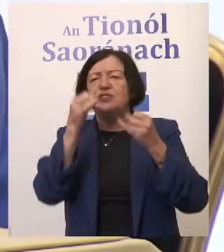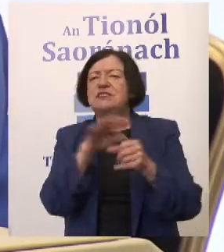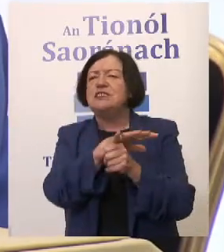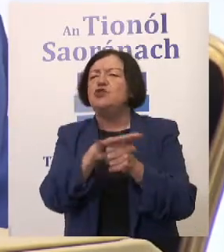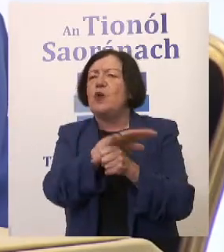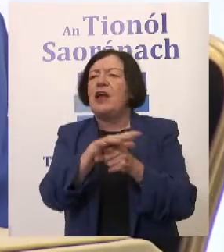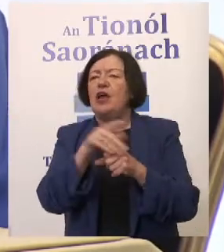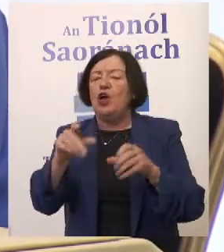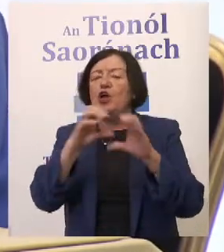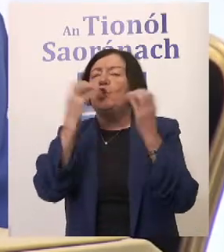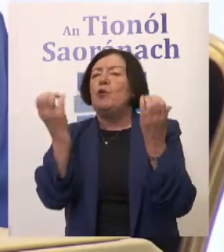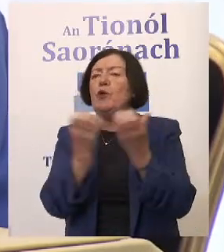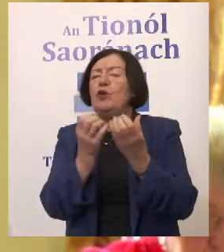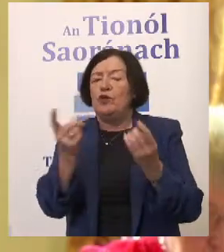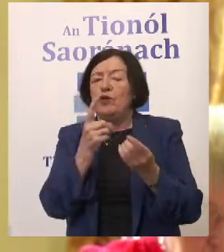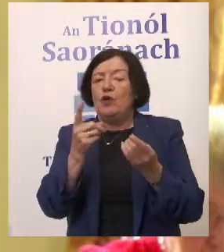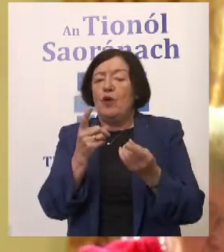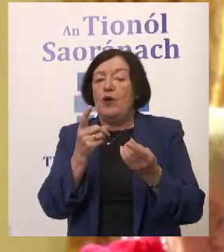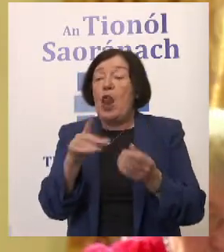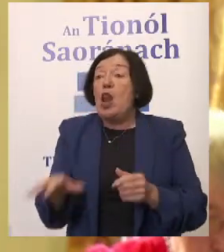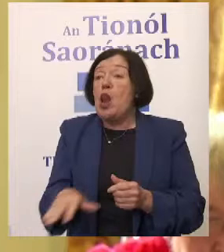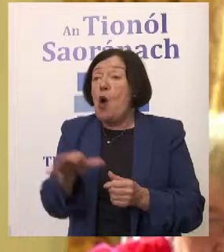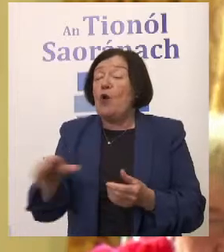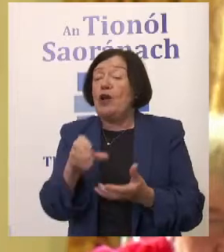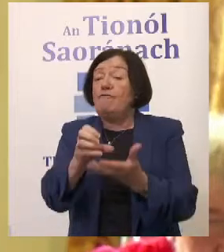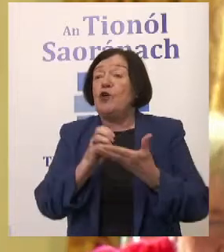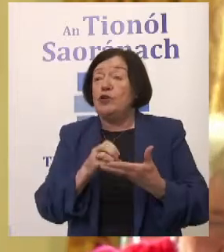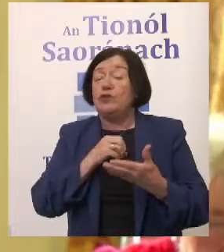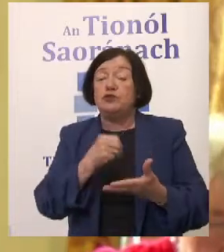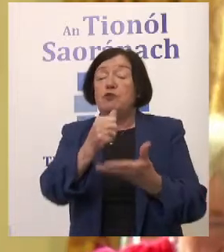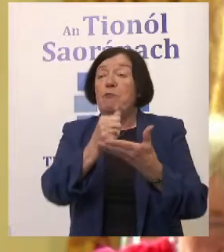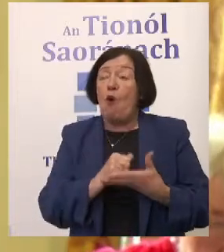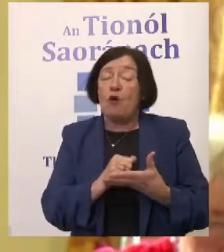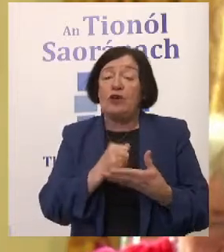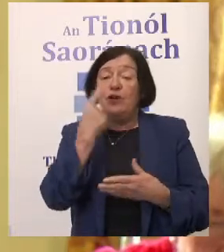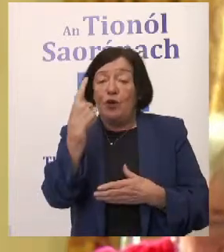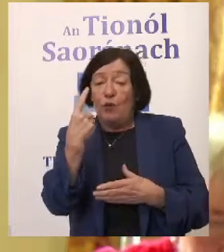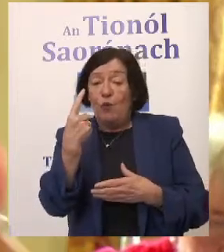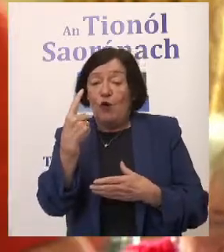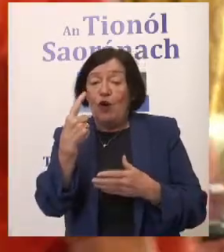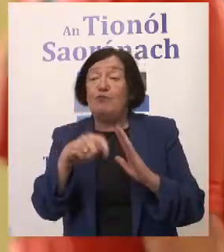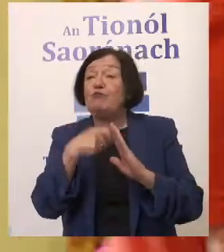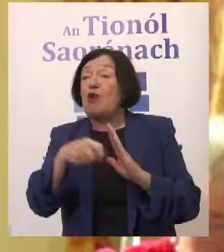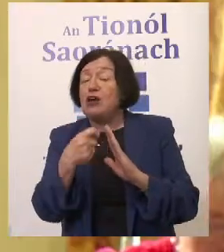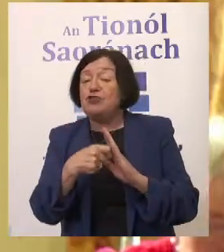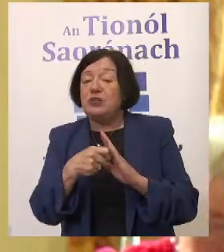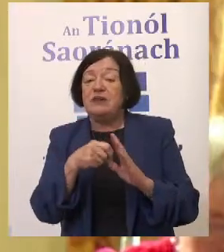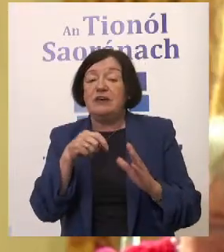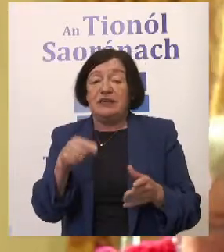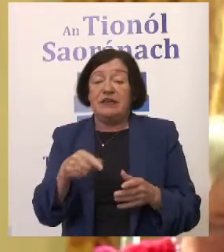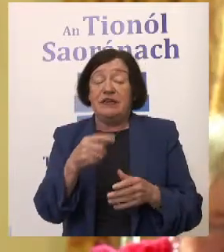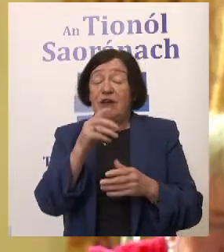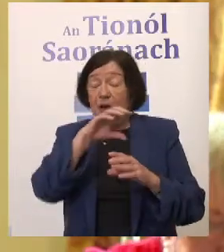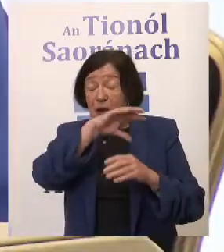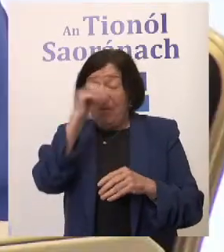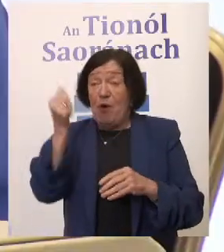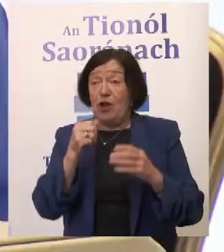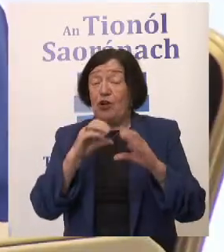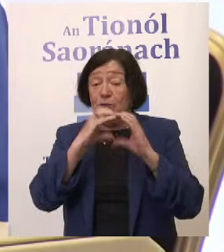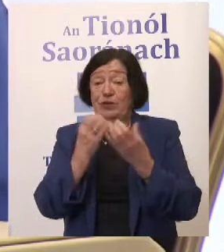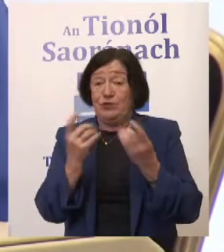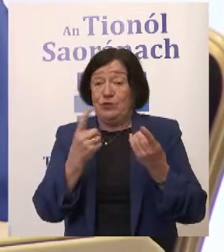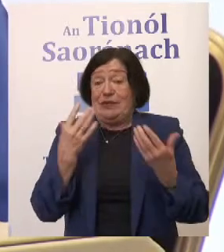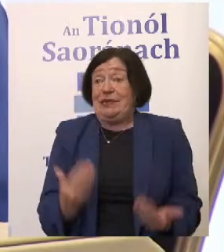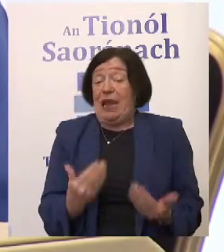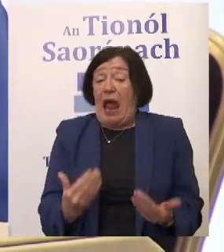community does local funding to support a particular amenity in their area. In fact, most of our communities are doing that all the